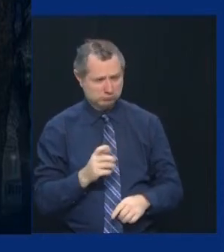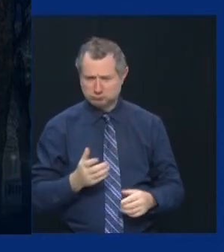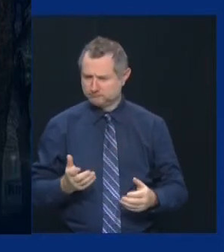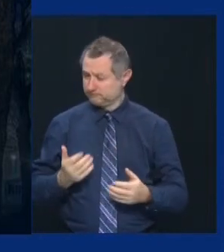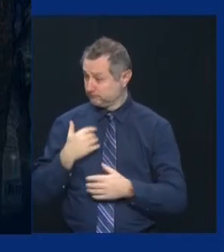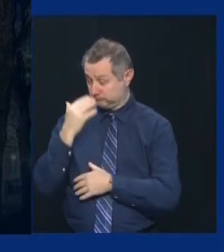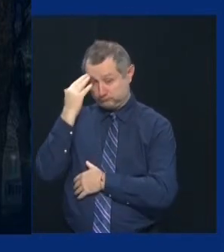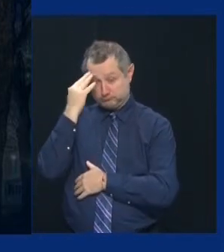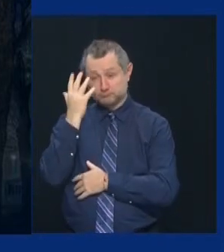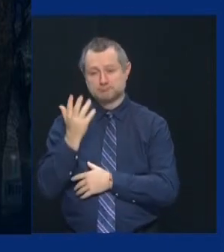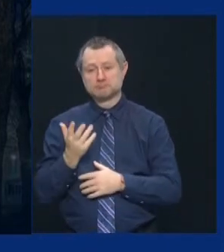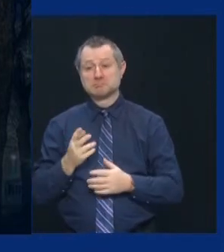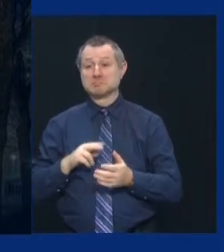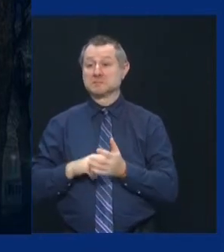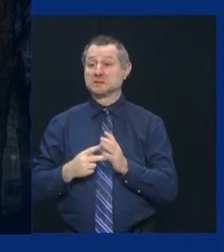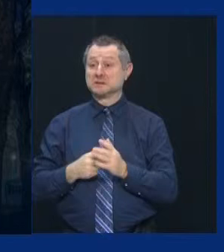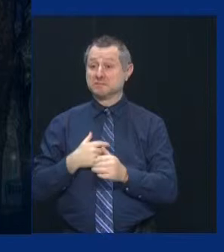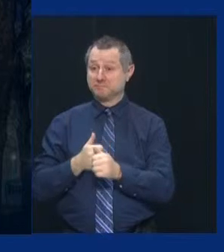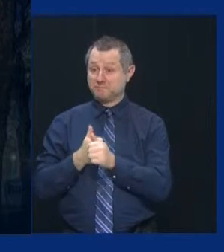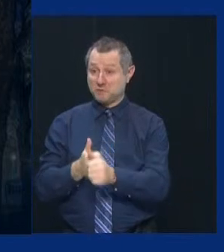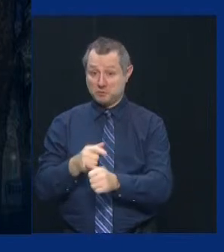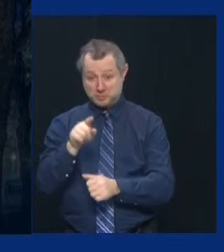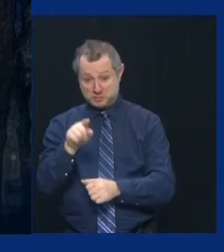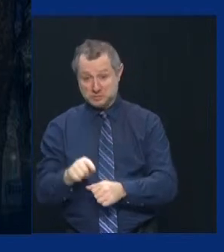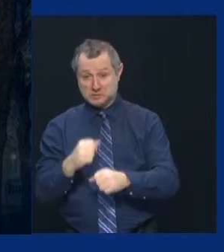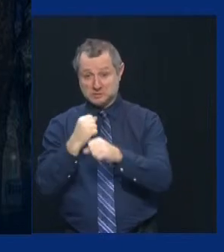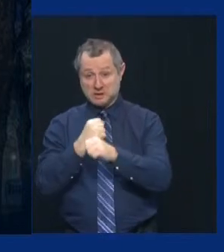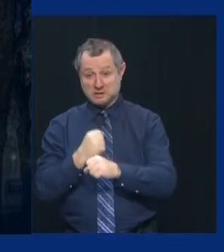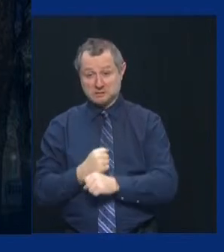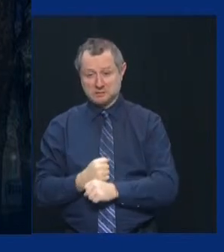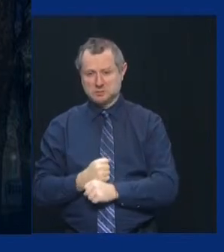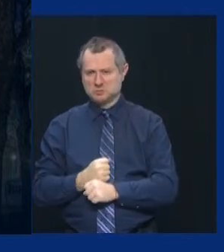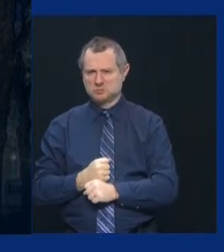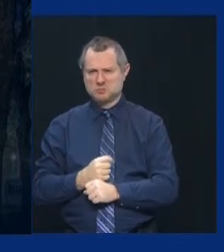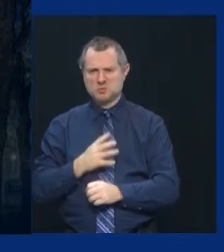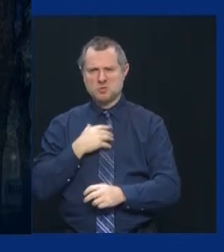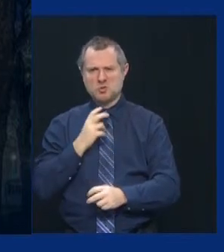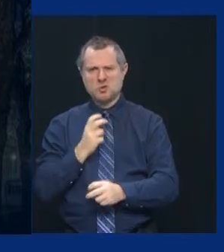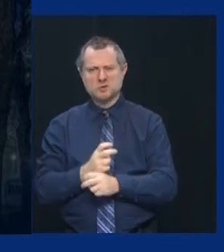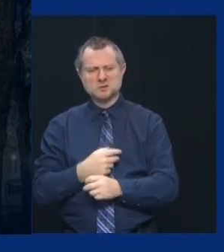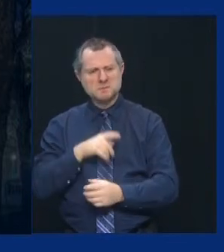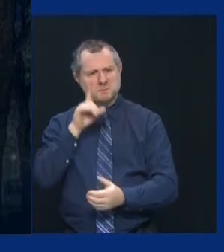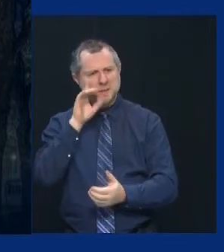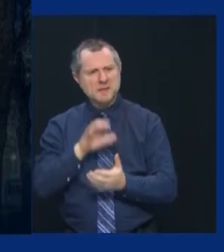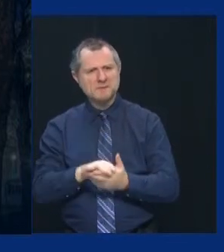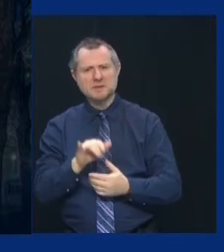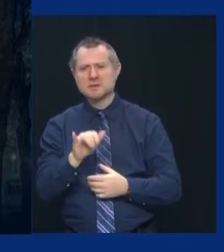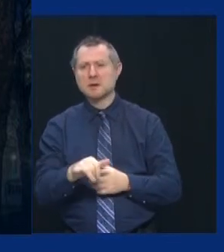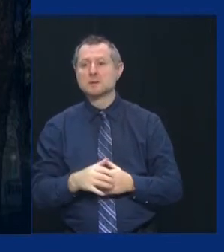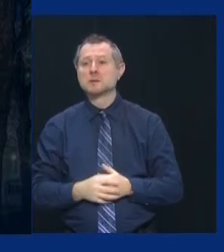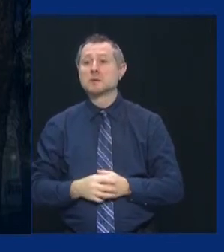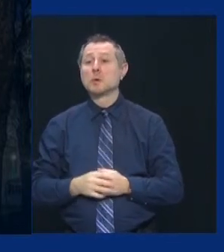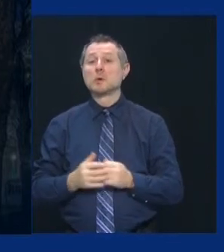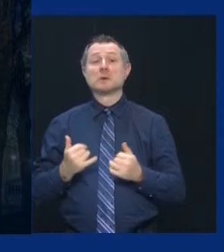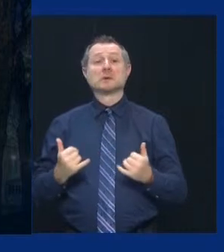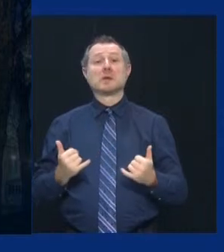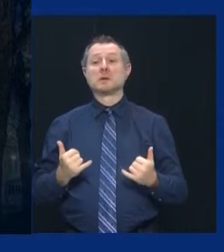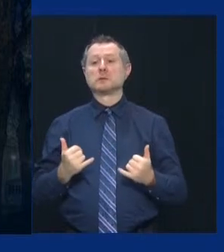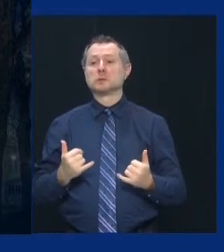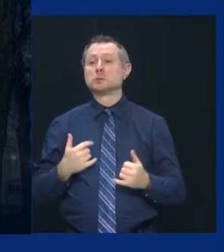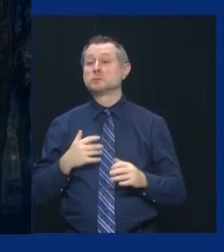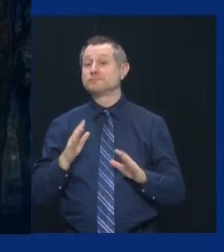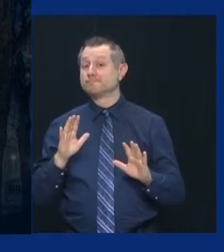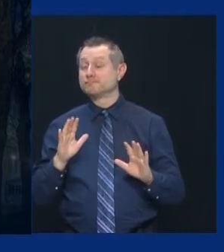statistically improbable. Now, if you look at the numbers, you also see that the number of people getting tests